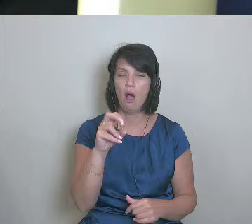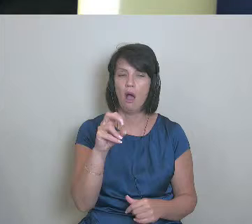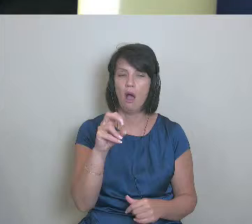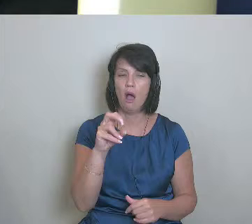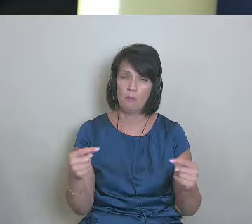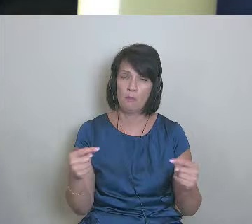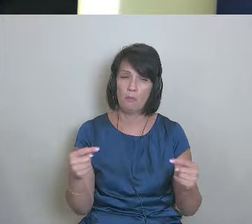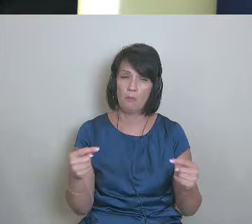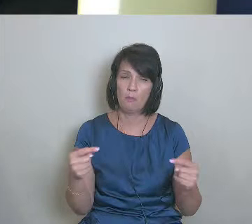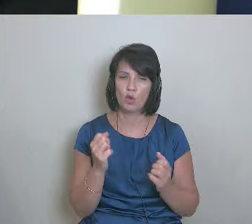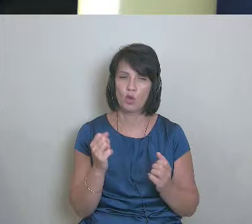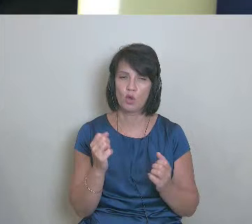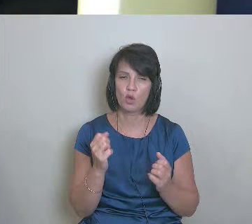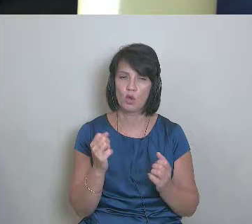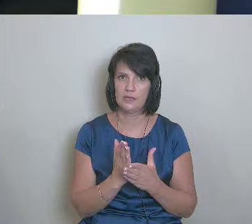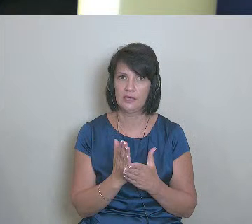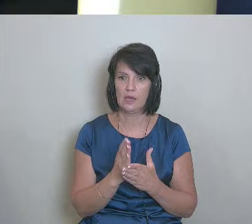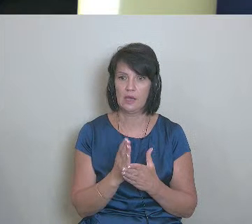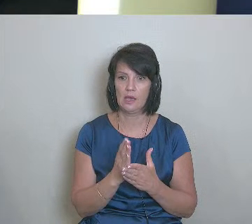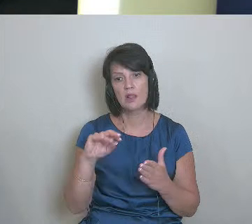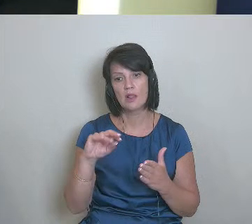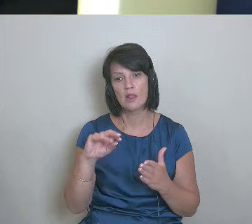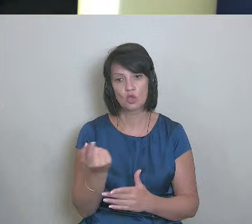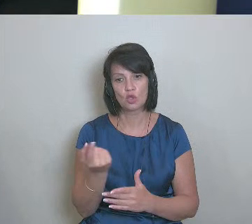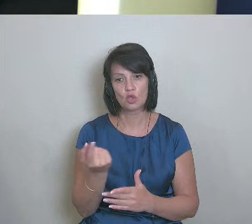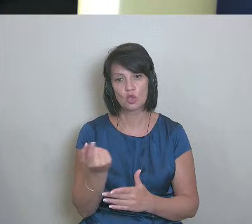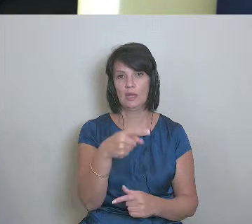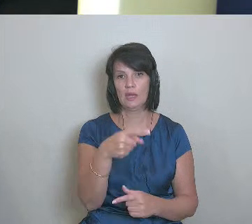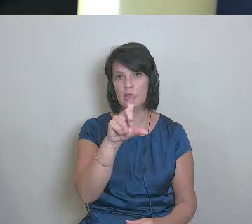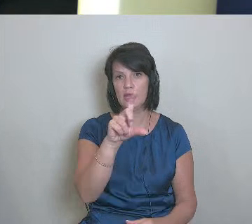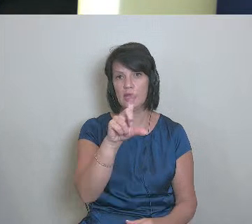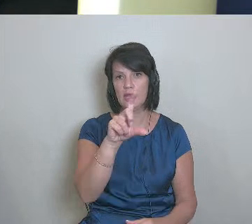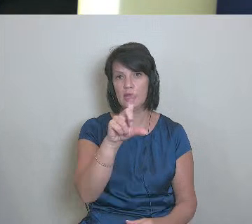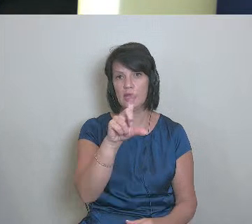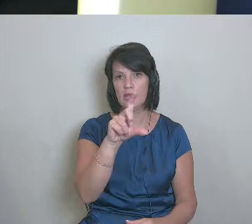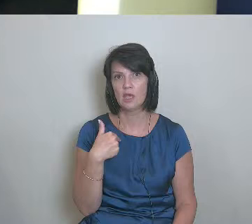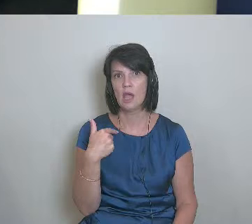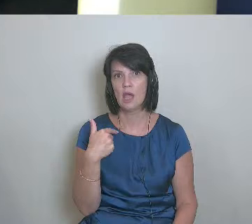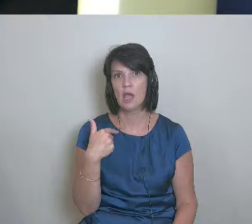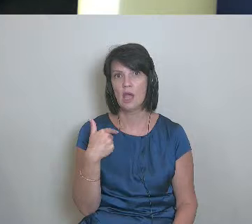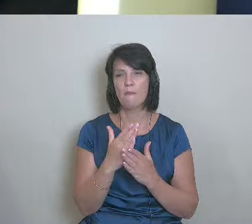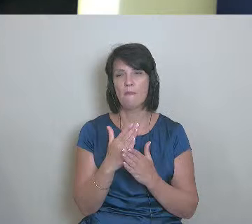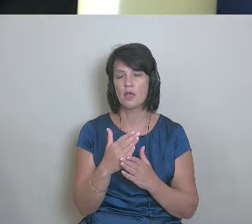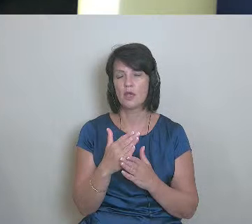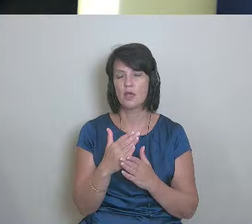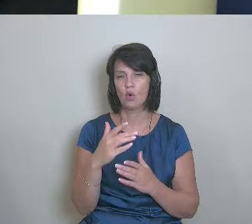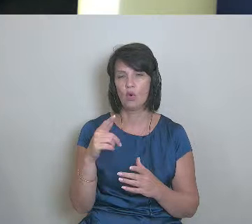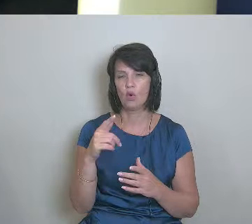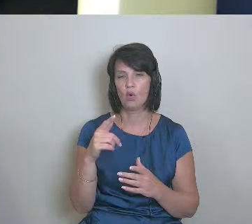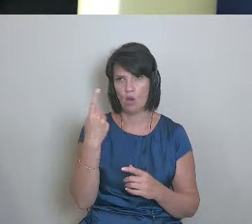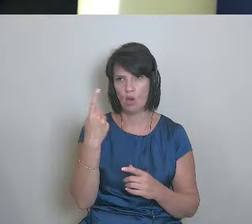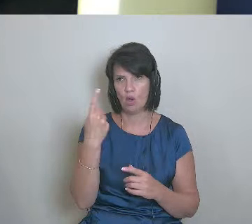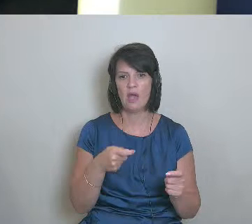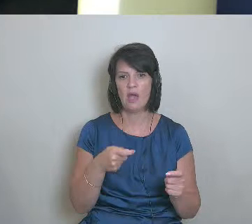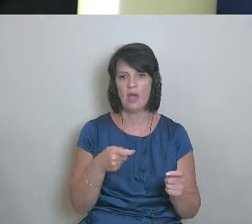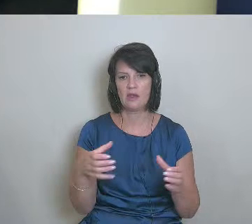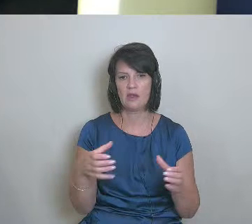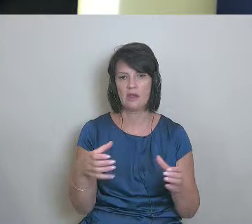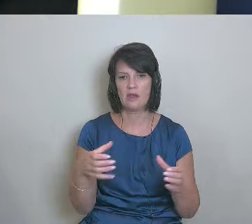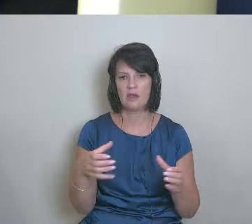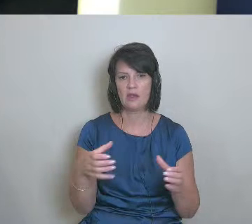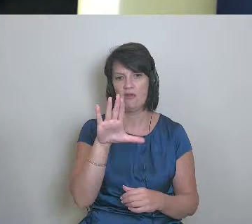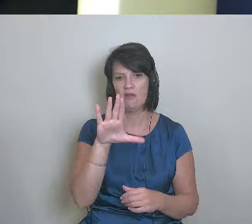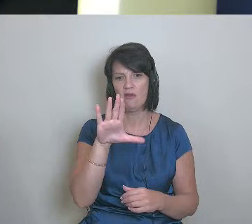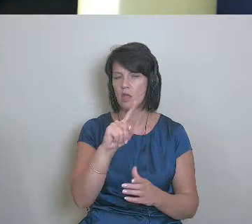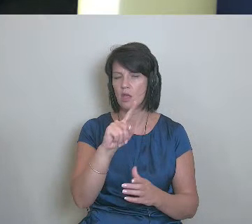we'll be able to set the PSCs there too, but there are some concerns. When it comes to